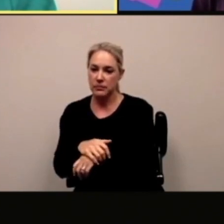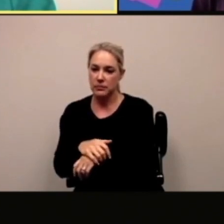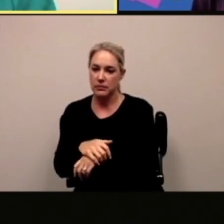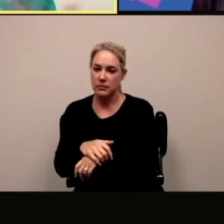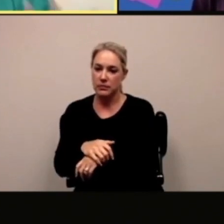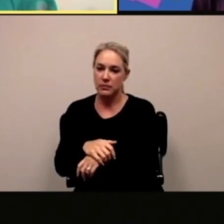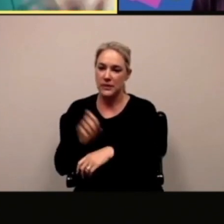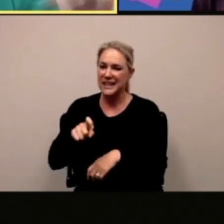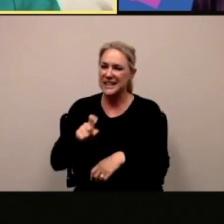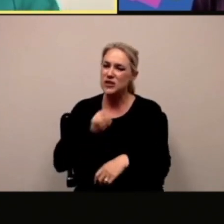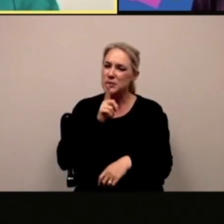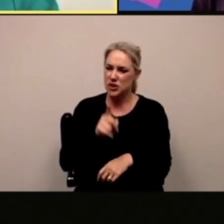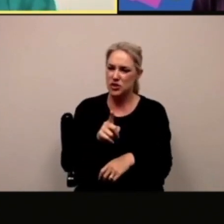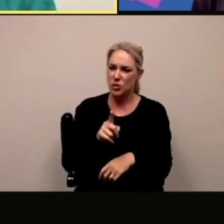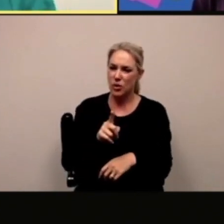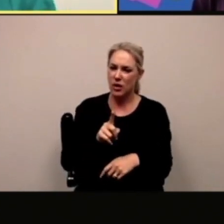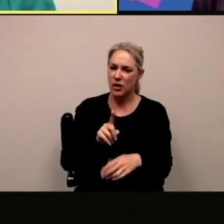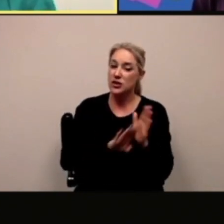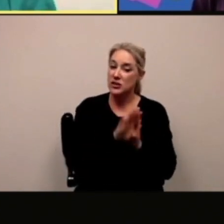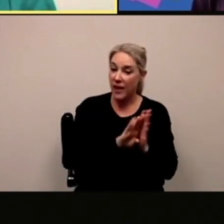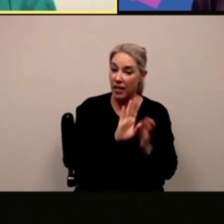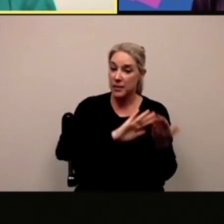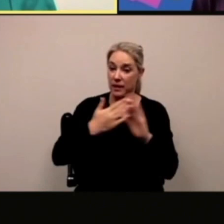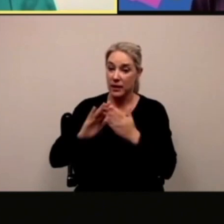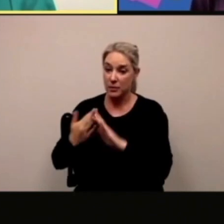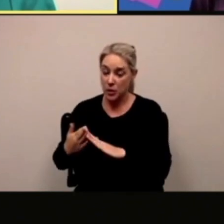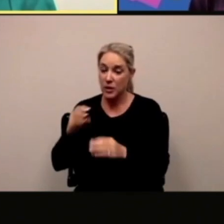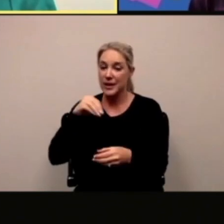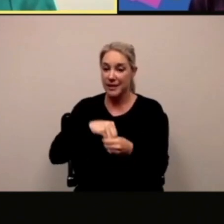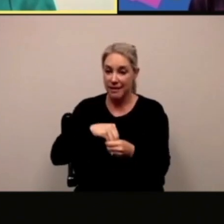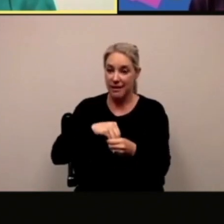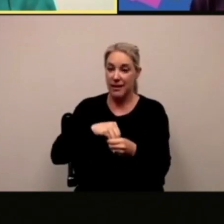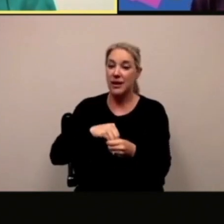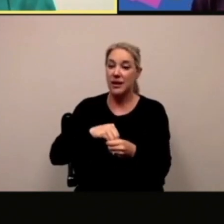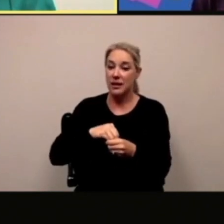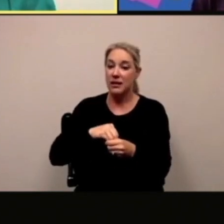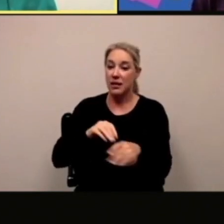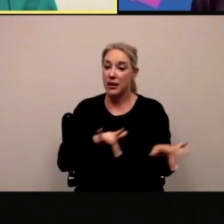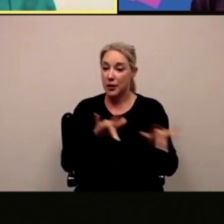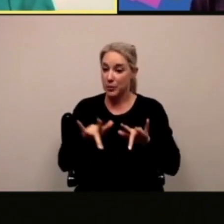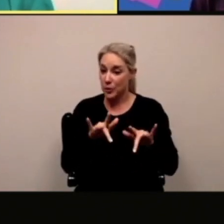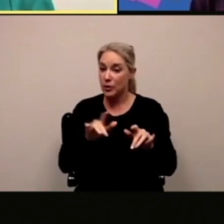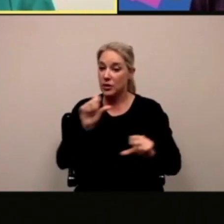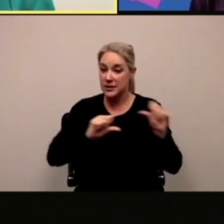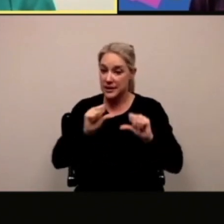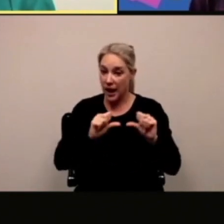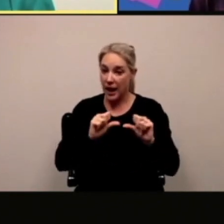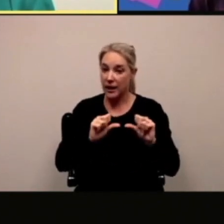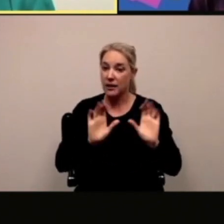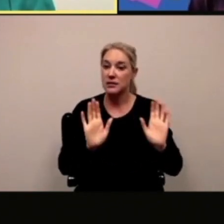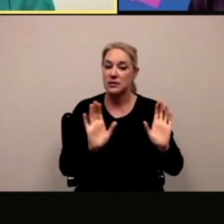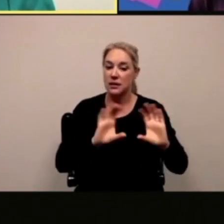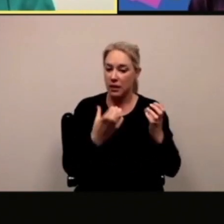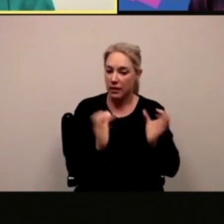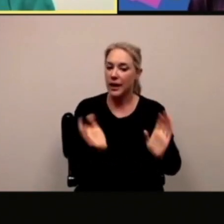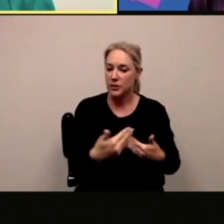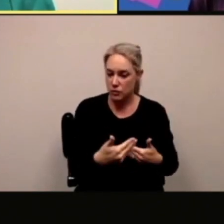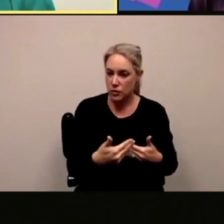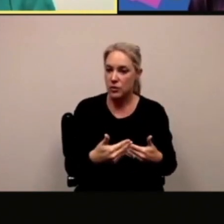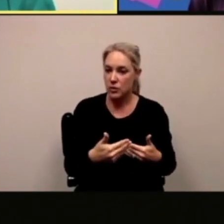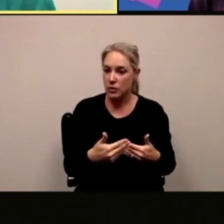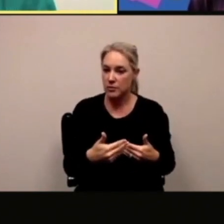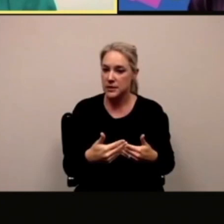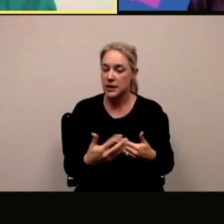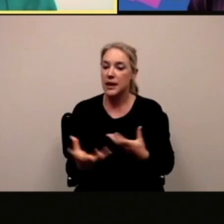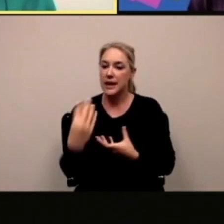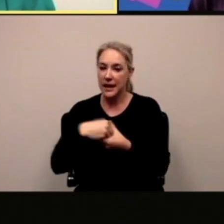creating that community in those computer science spaces, in those, content area classrooms where computer science is being integrated. Would